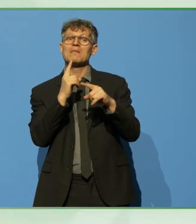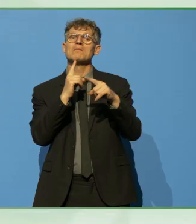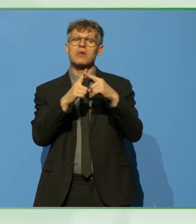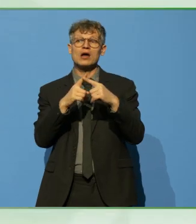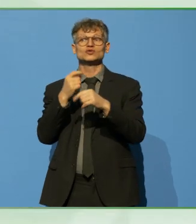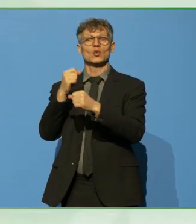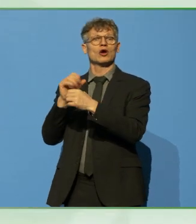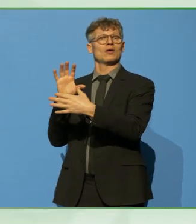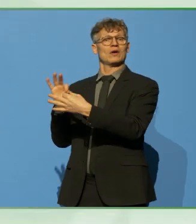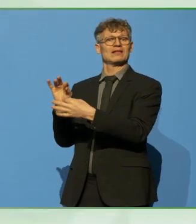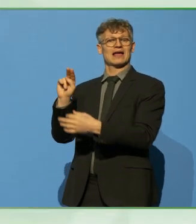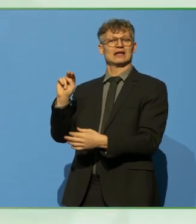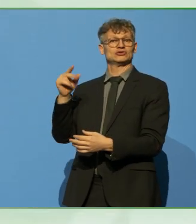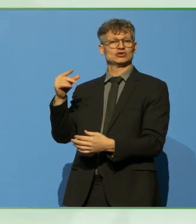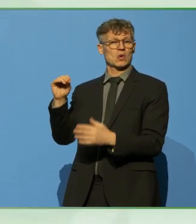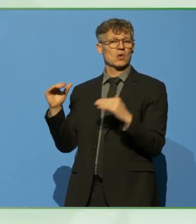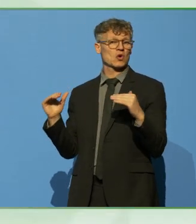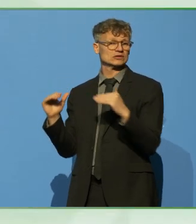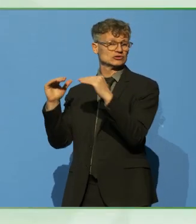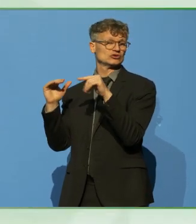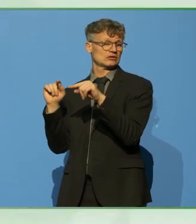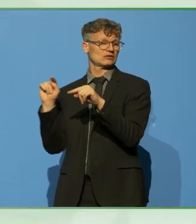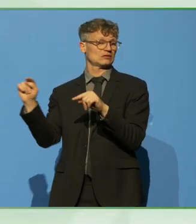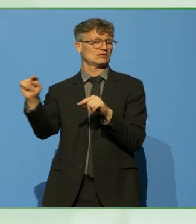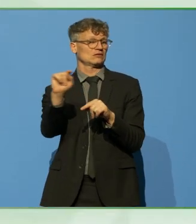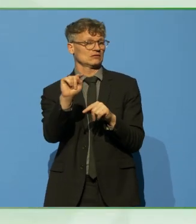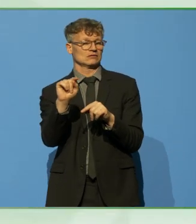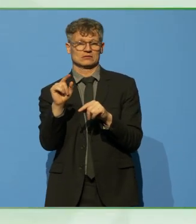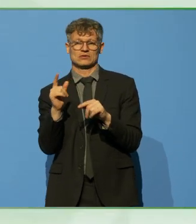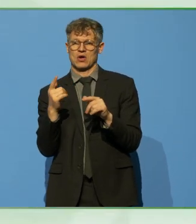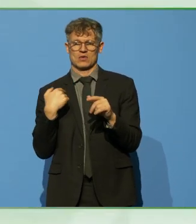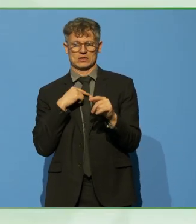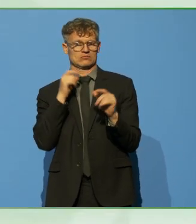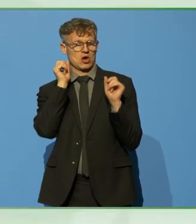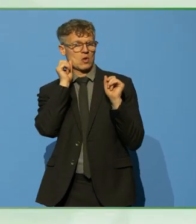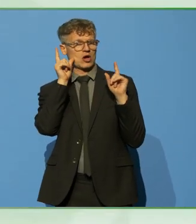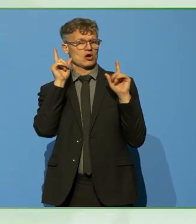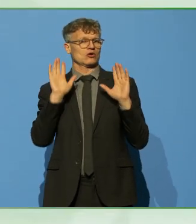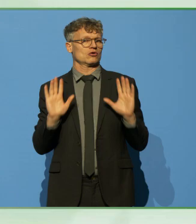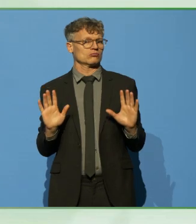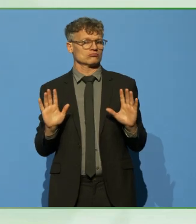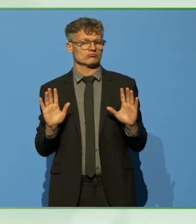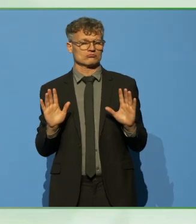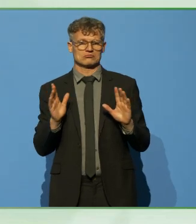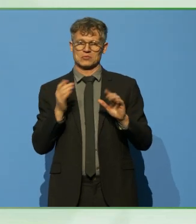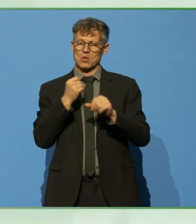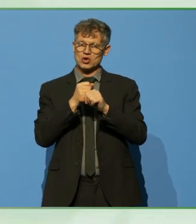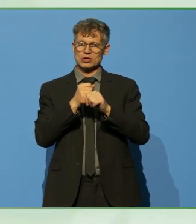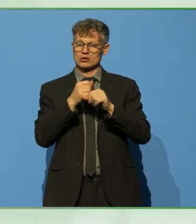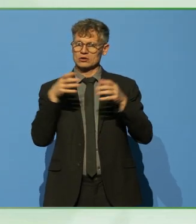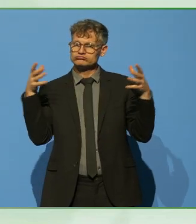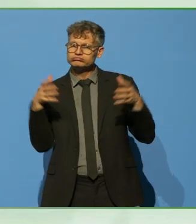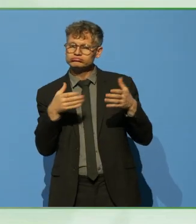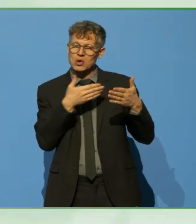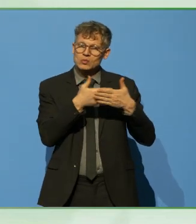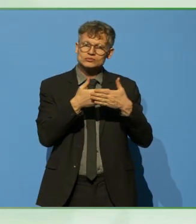NGOs, and so we're very well aware, and we're working closely together on that.